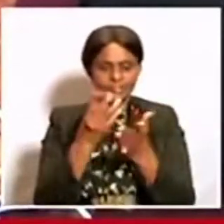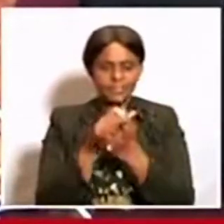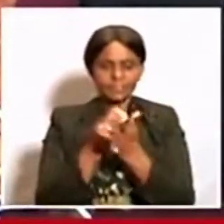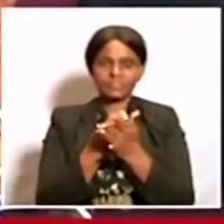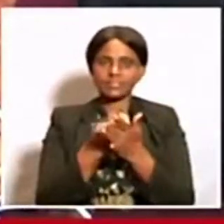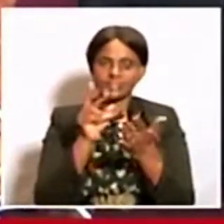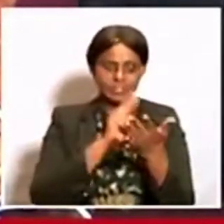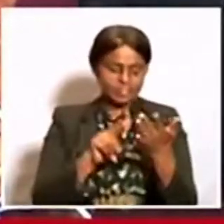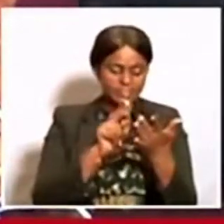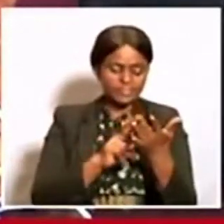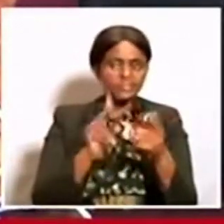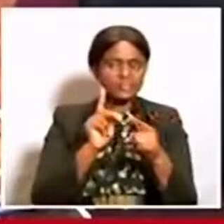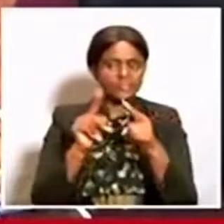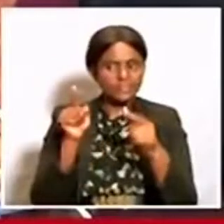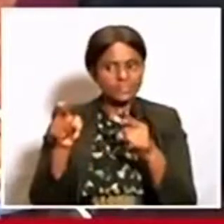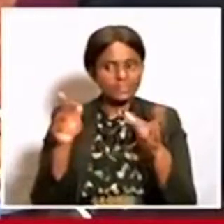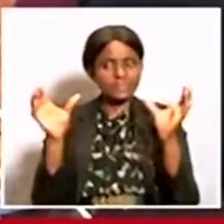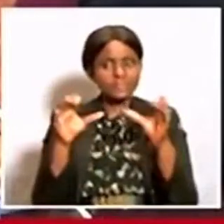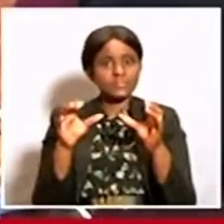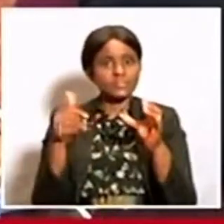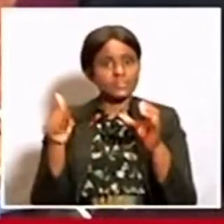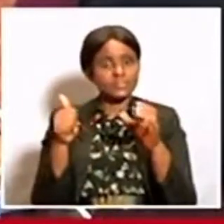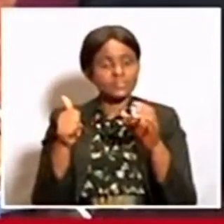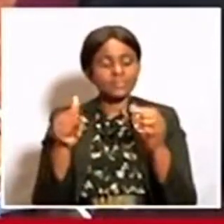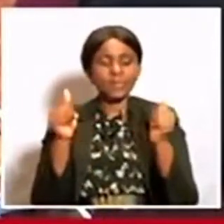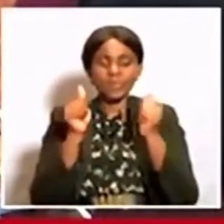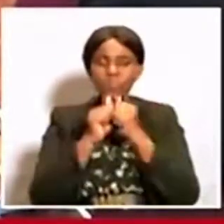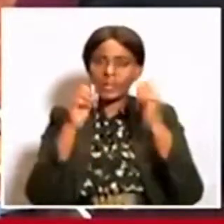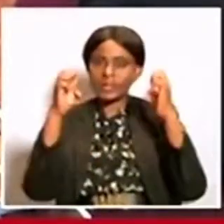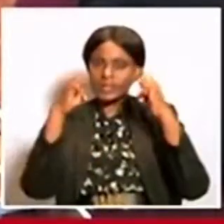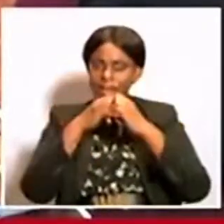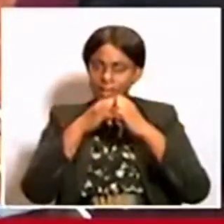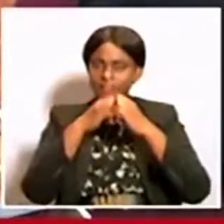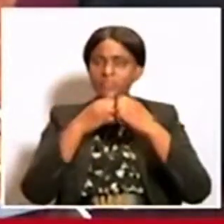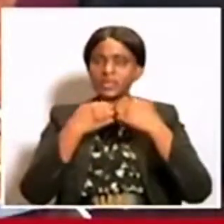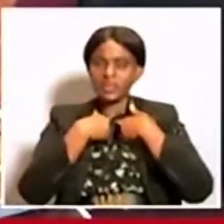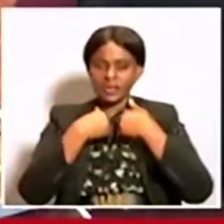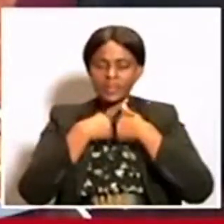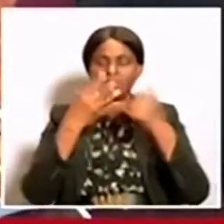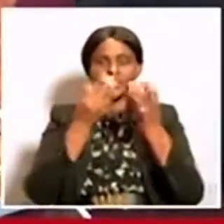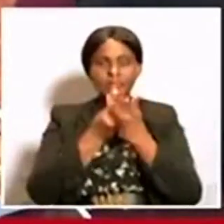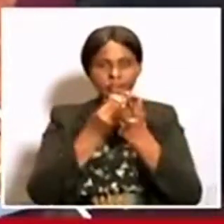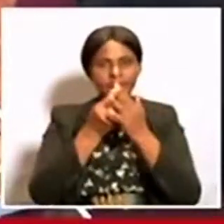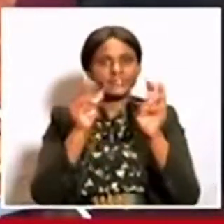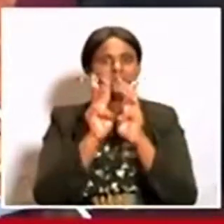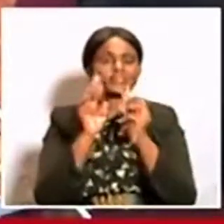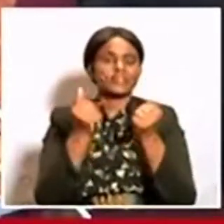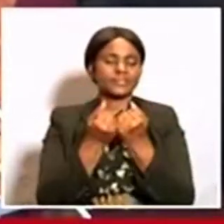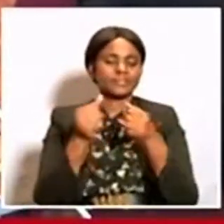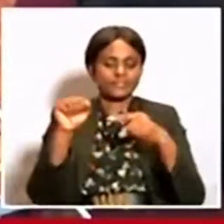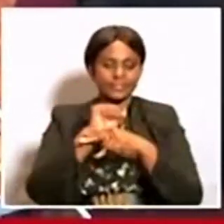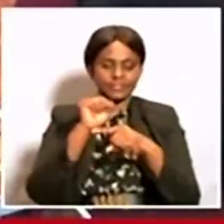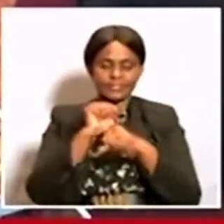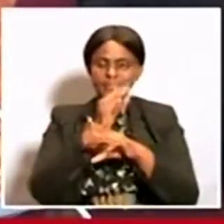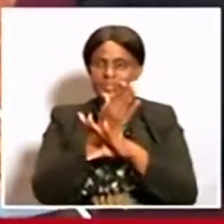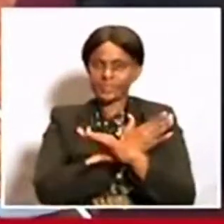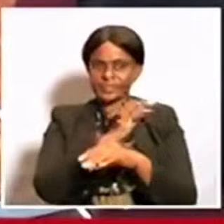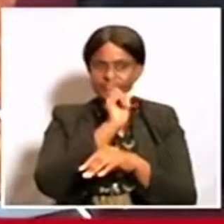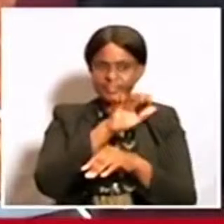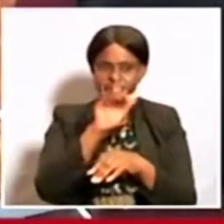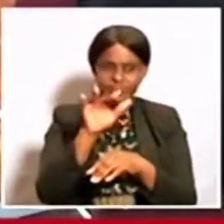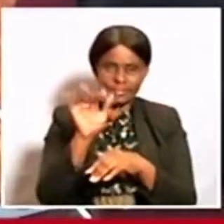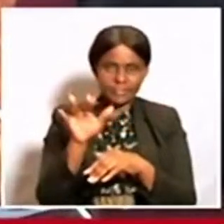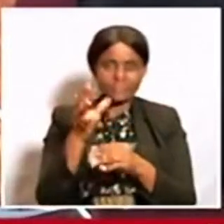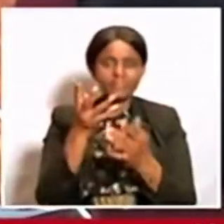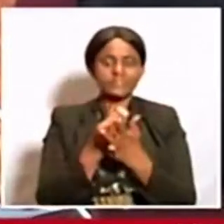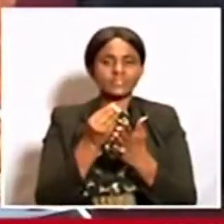literacy, despite the council and the bank conducting financial literacy trainings before dispersing